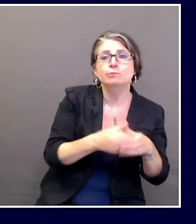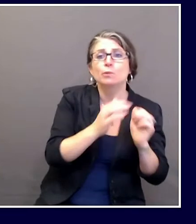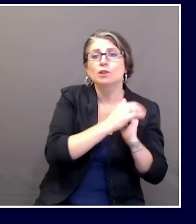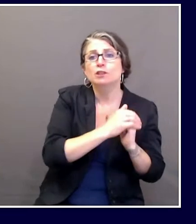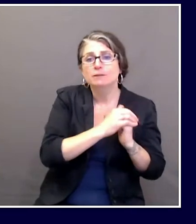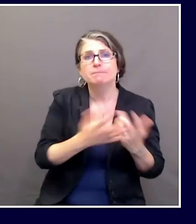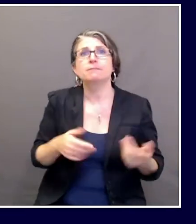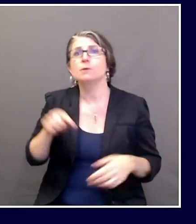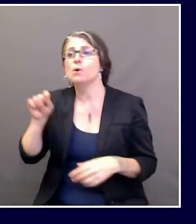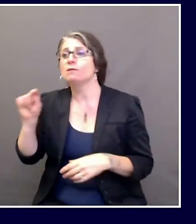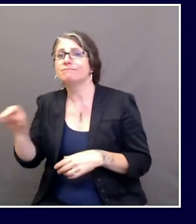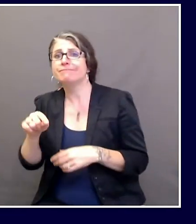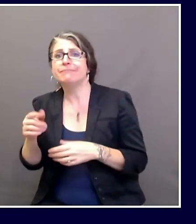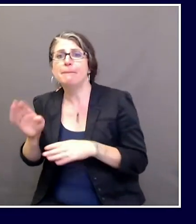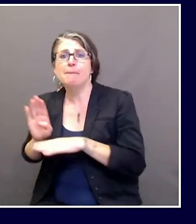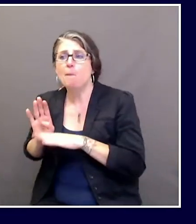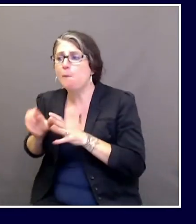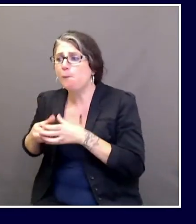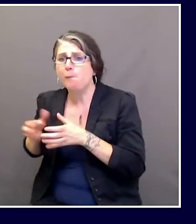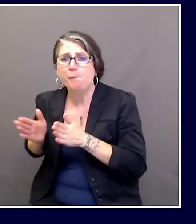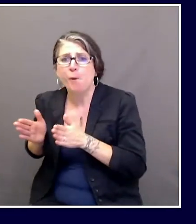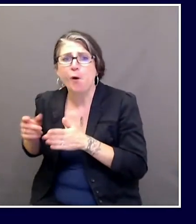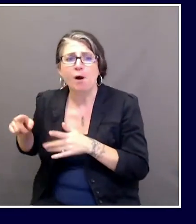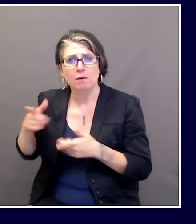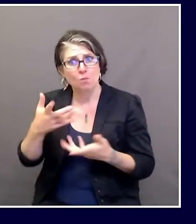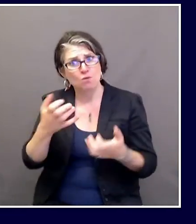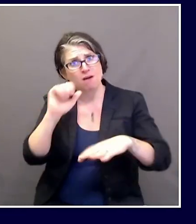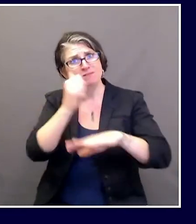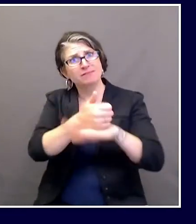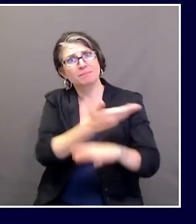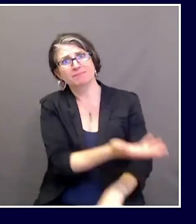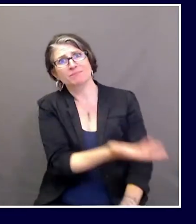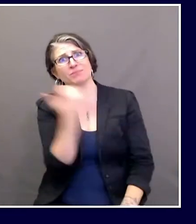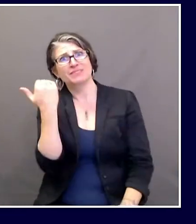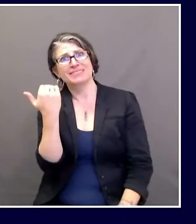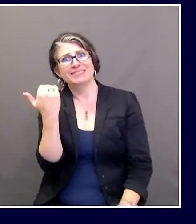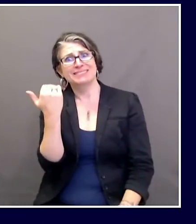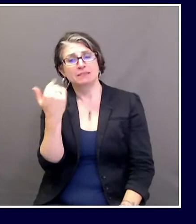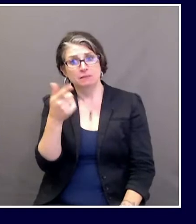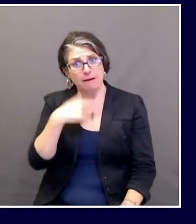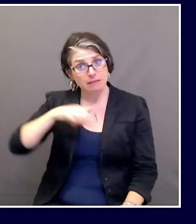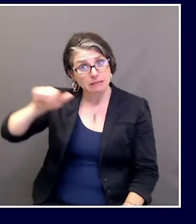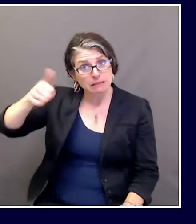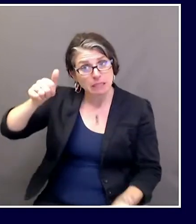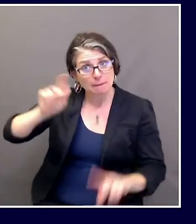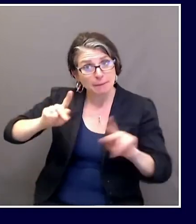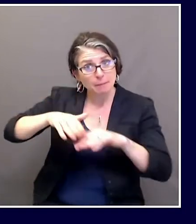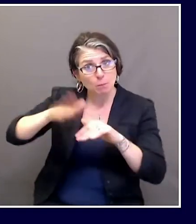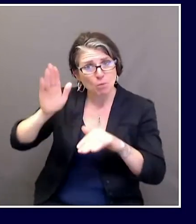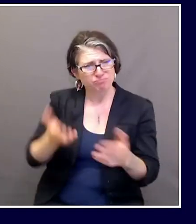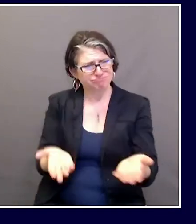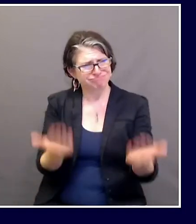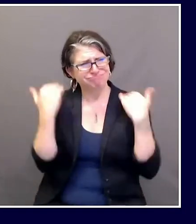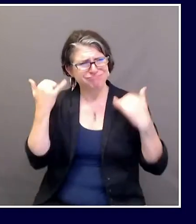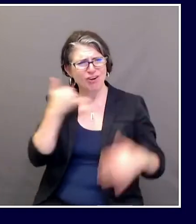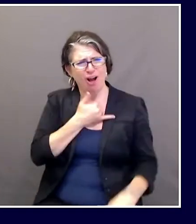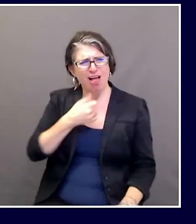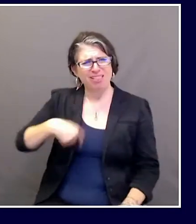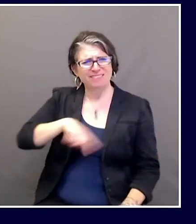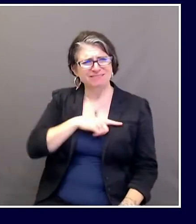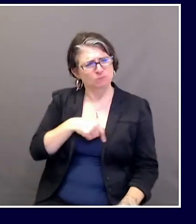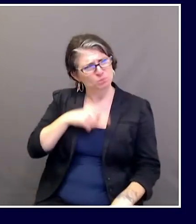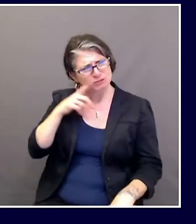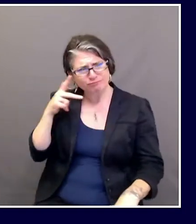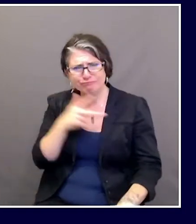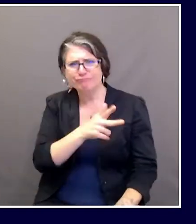also note that we do continue to offer free transportation for anybody who has an appointment and couldn't otherwise get there.